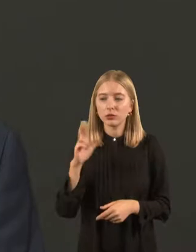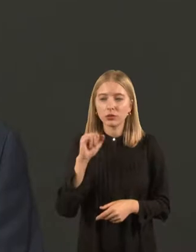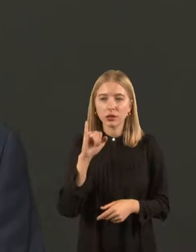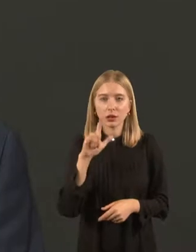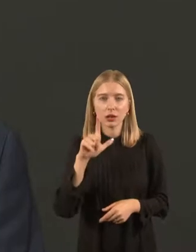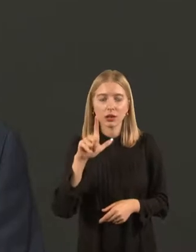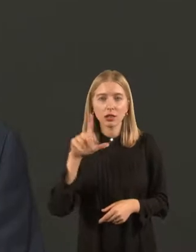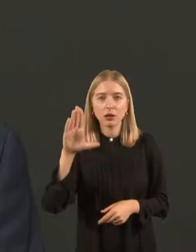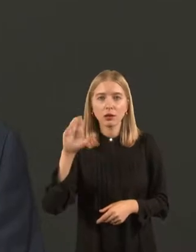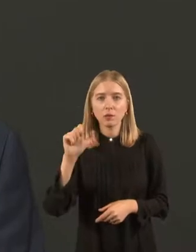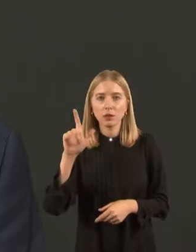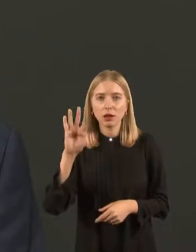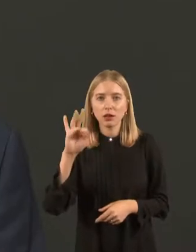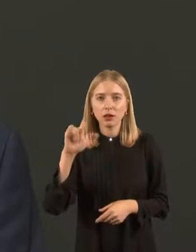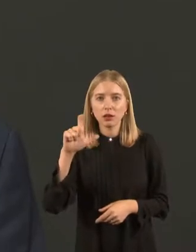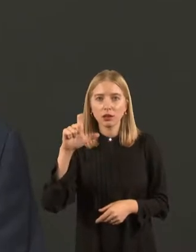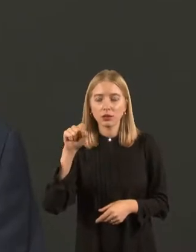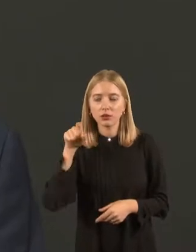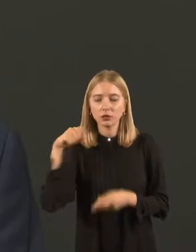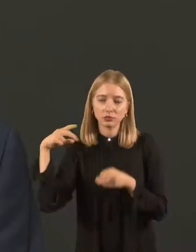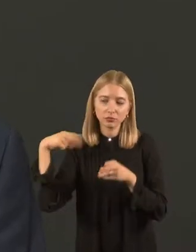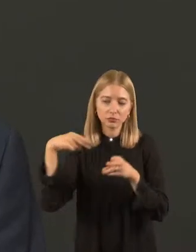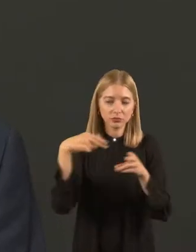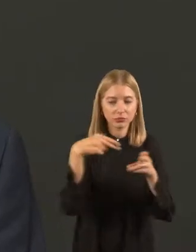let's be frank.